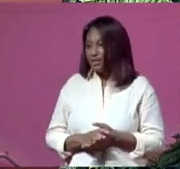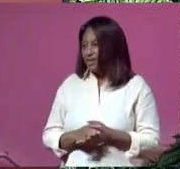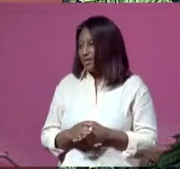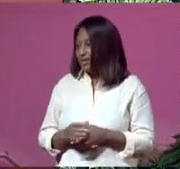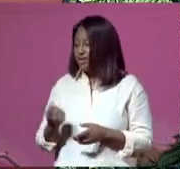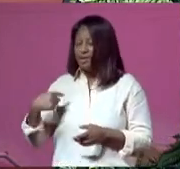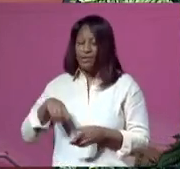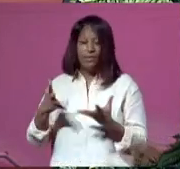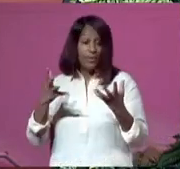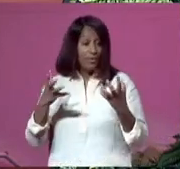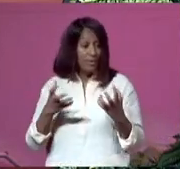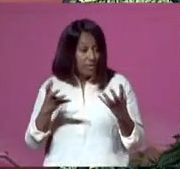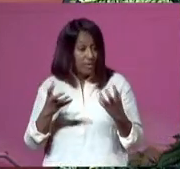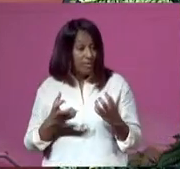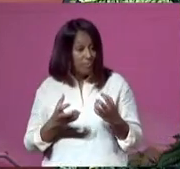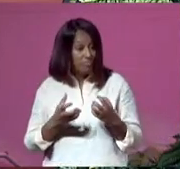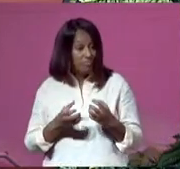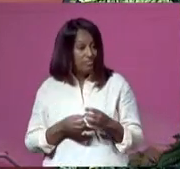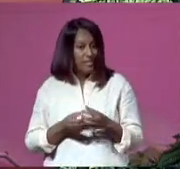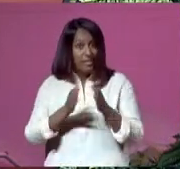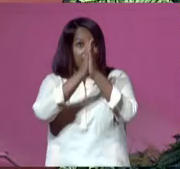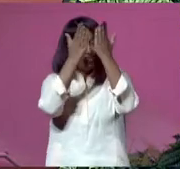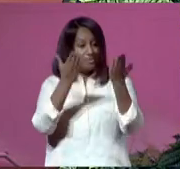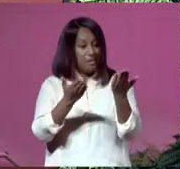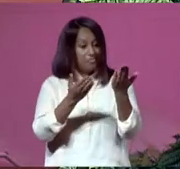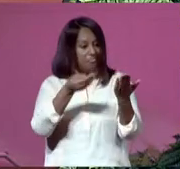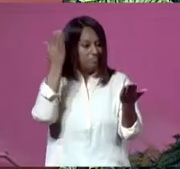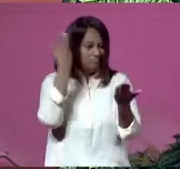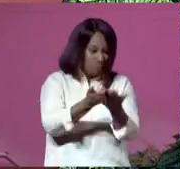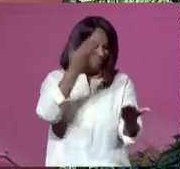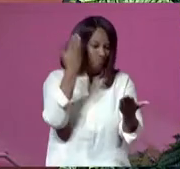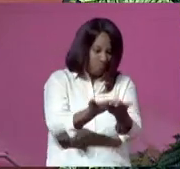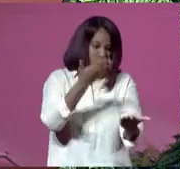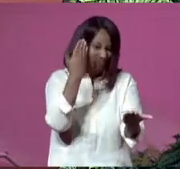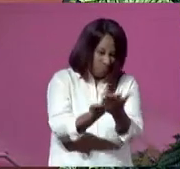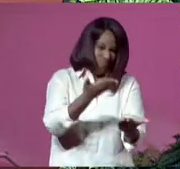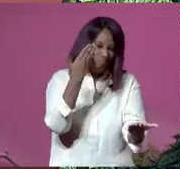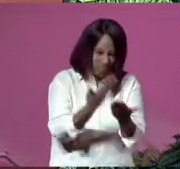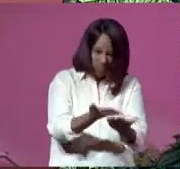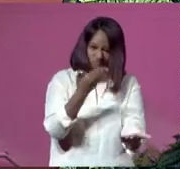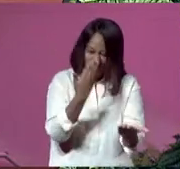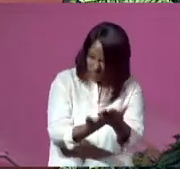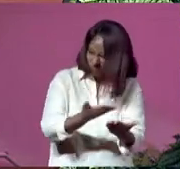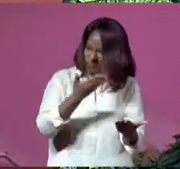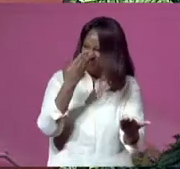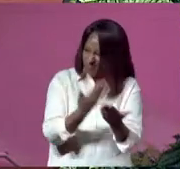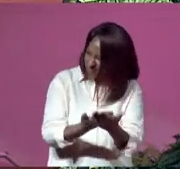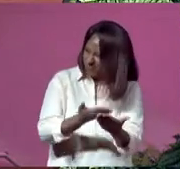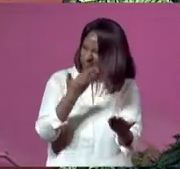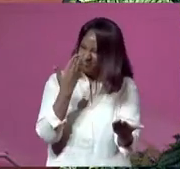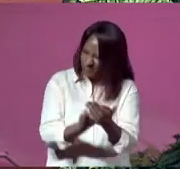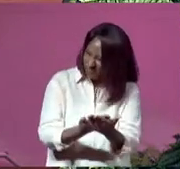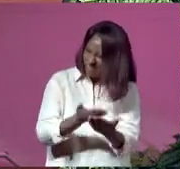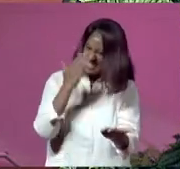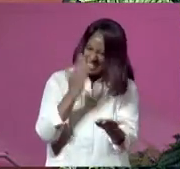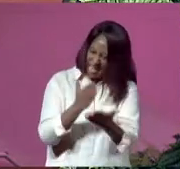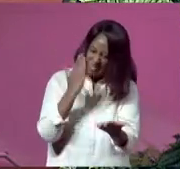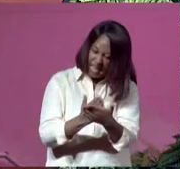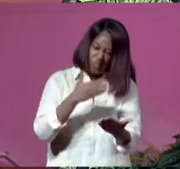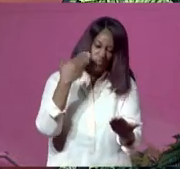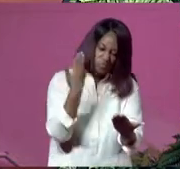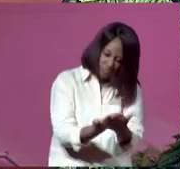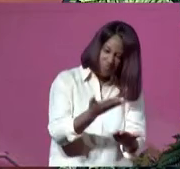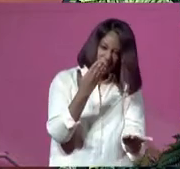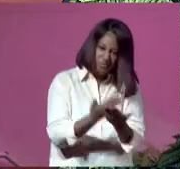the Bible. Stop being this and stop doing that and stop having sex and stop being a drunk and